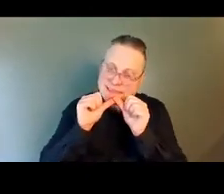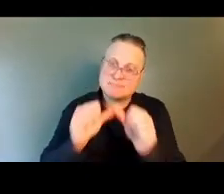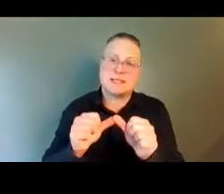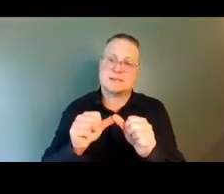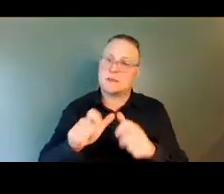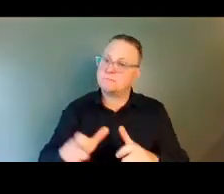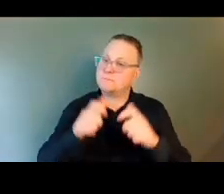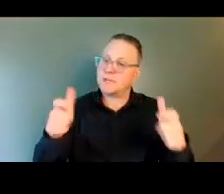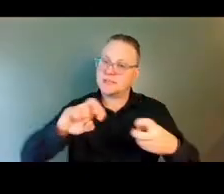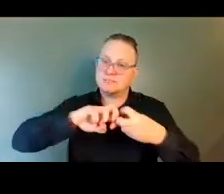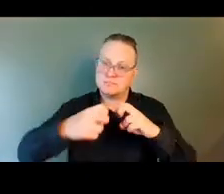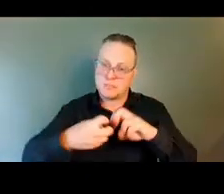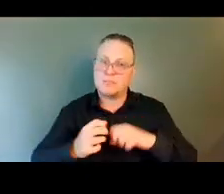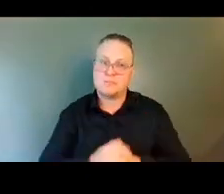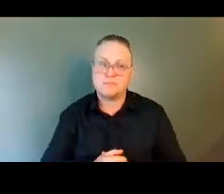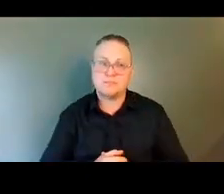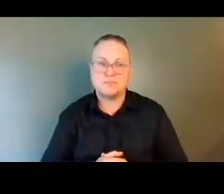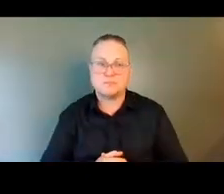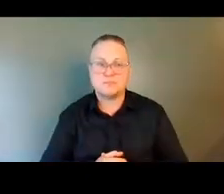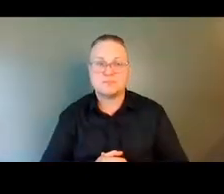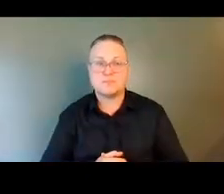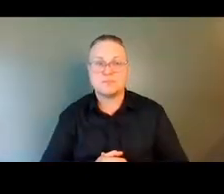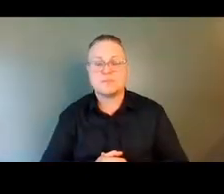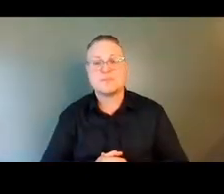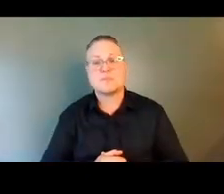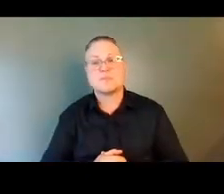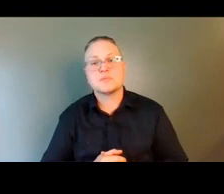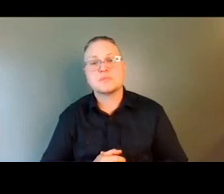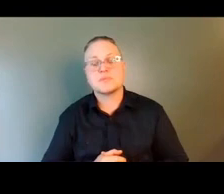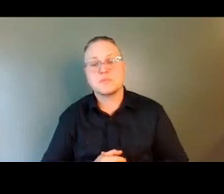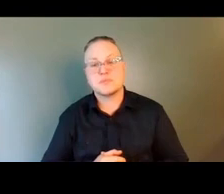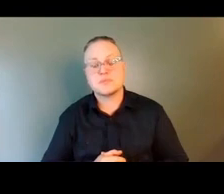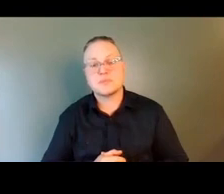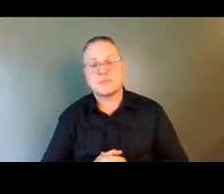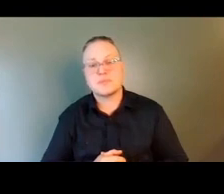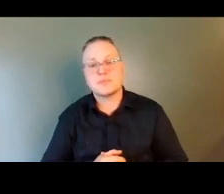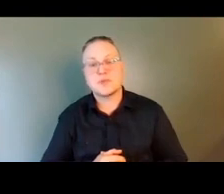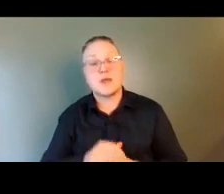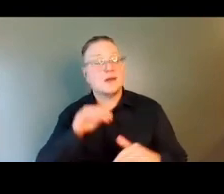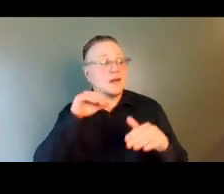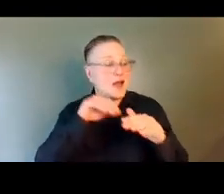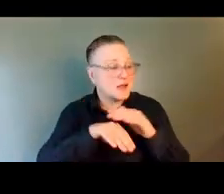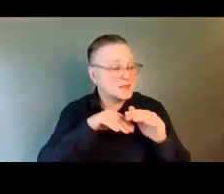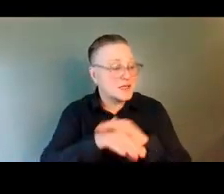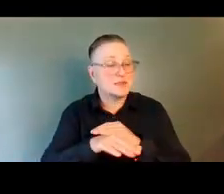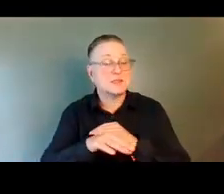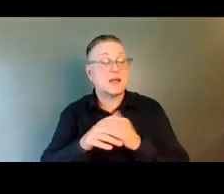for generations, despite the many federal and state laws and the acts, including the ADA.